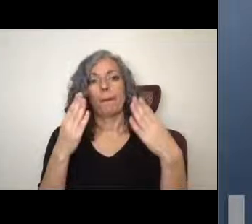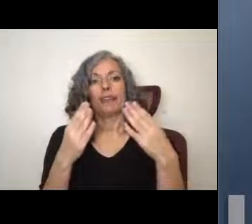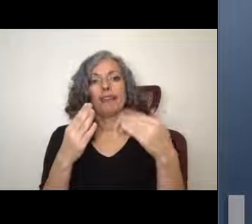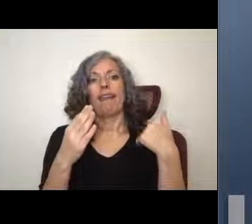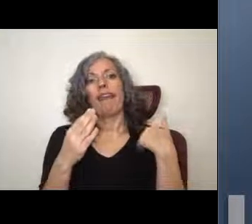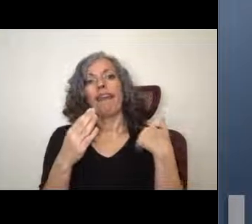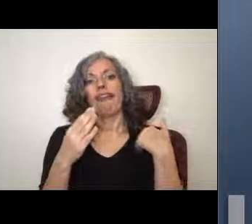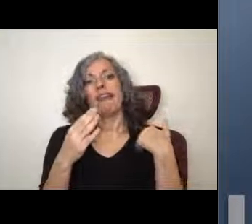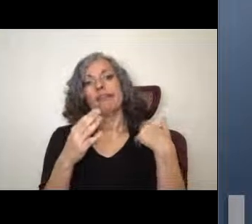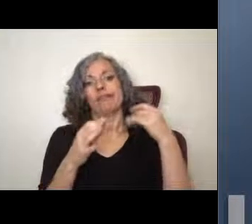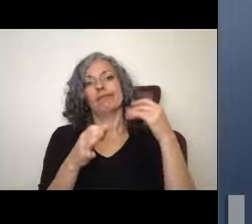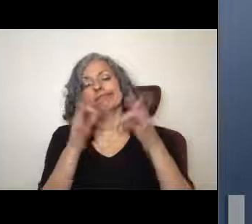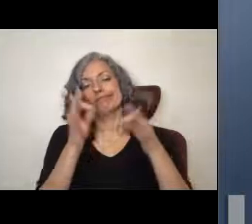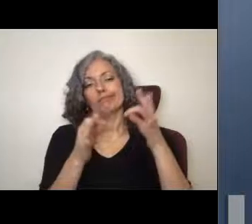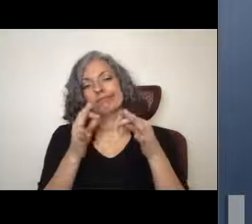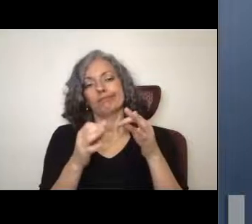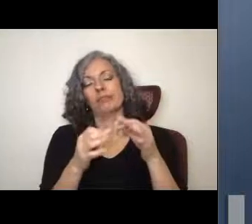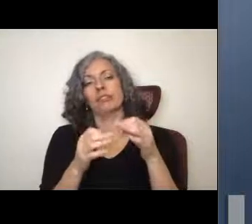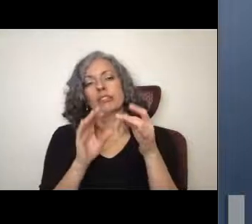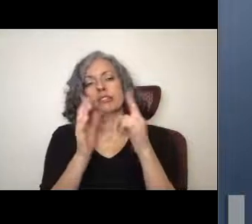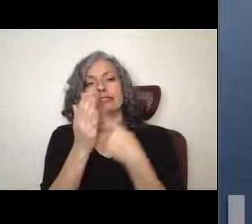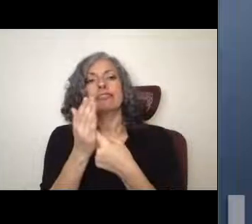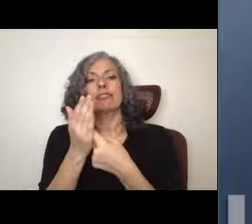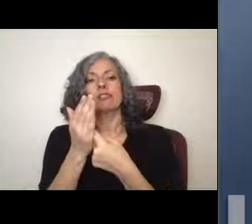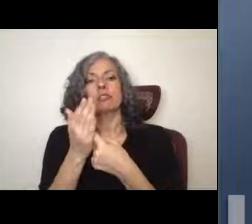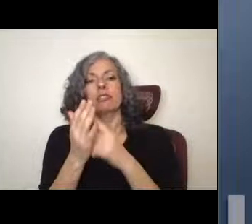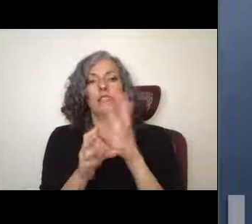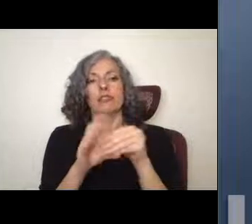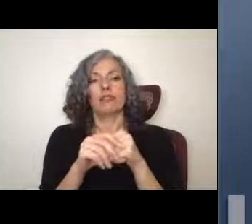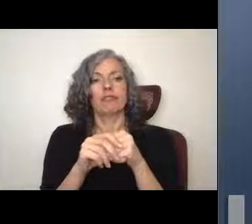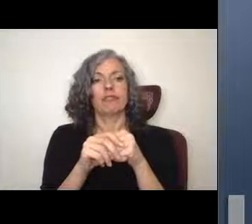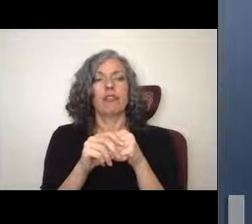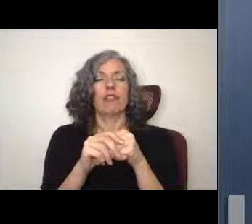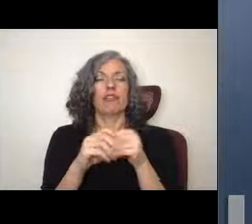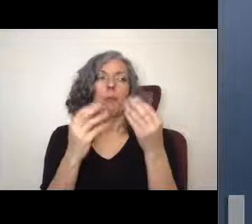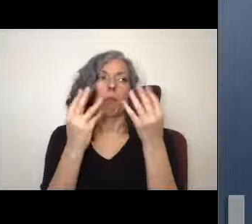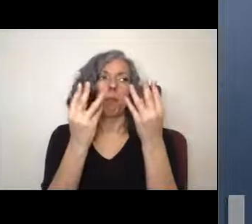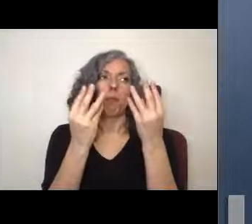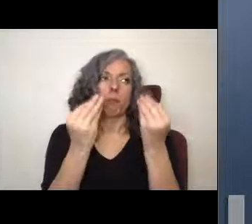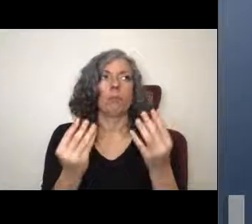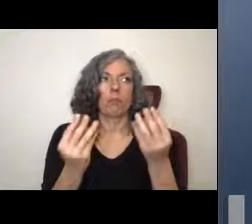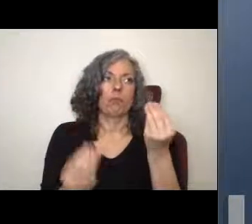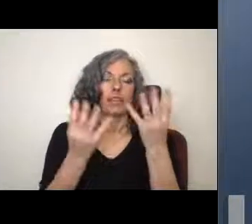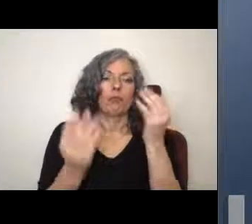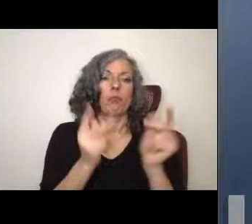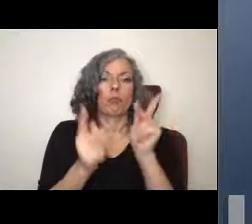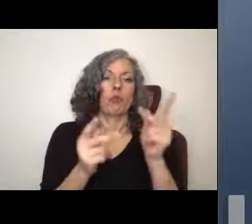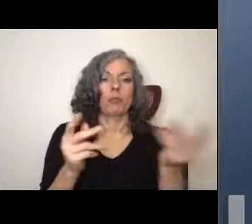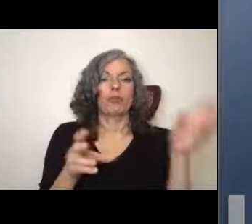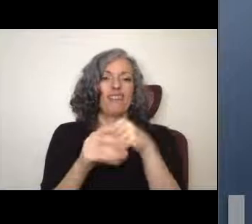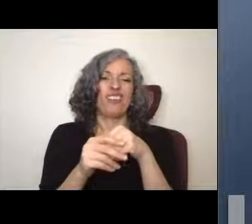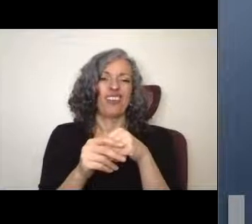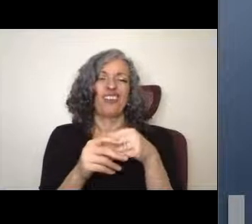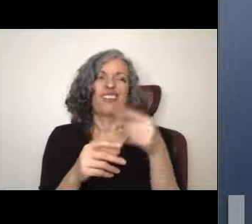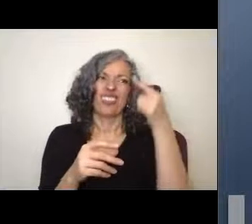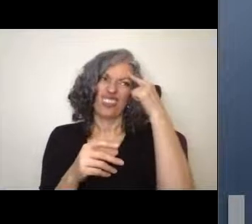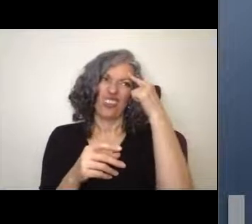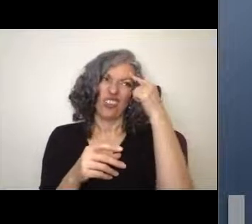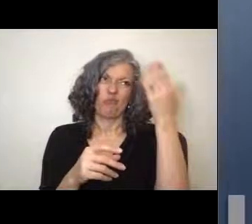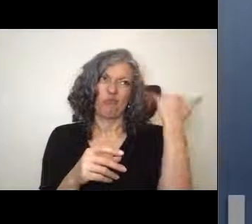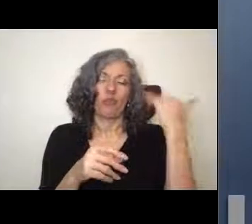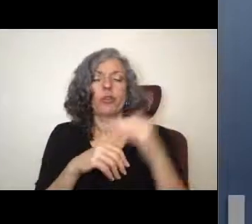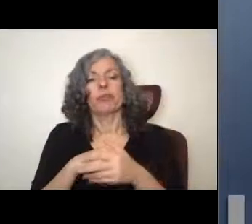as this project has received more public attention and engagement than was originally anticipated. Permit application reviews by the local agencies have